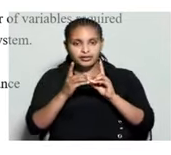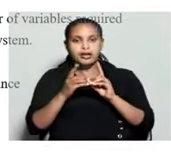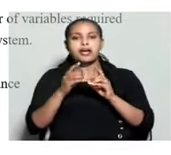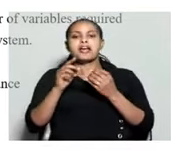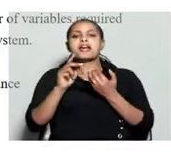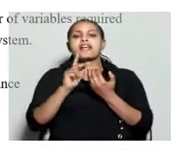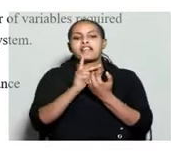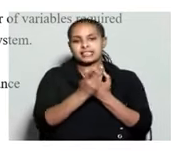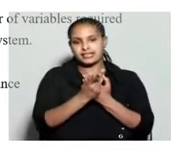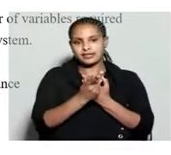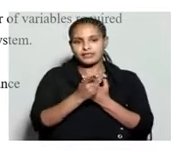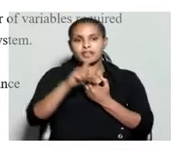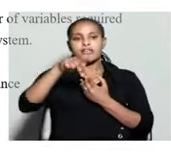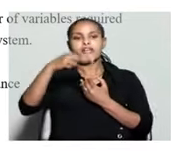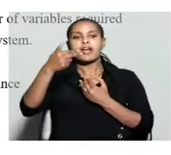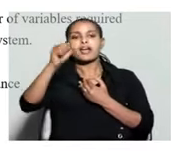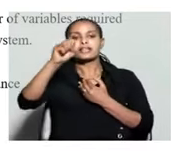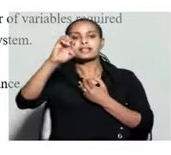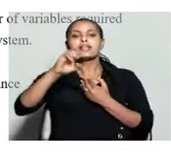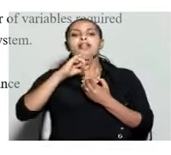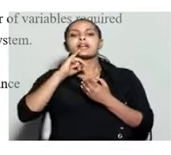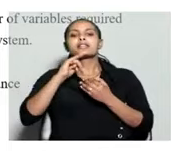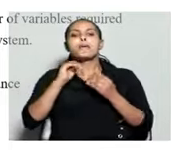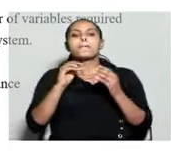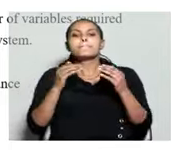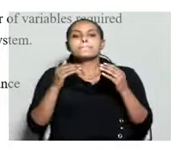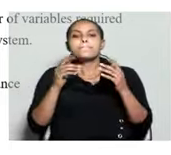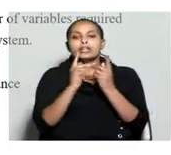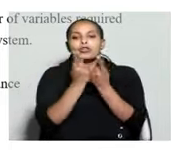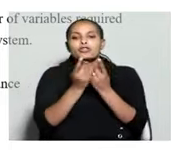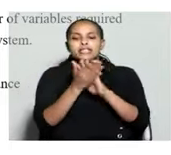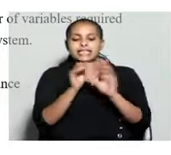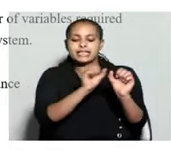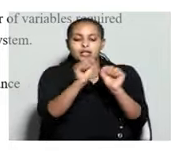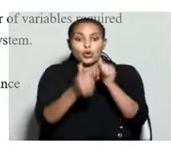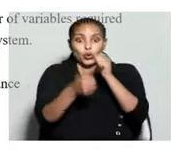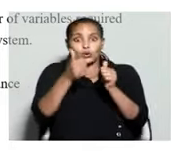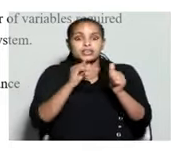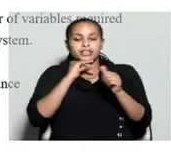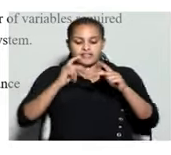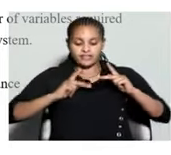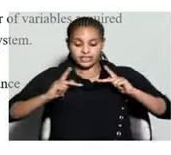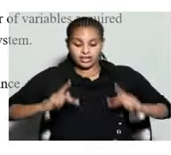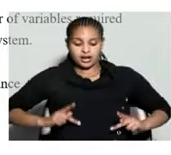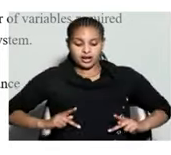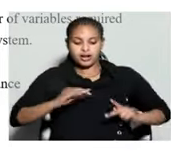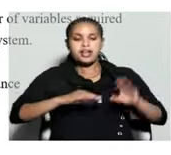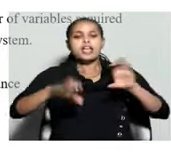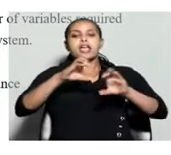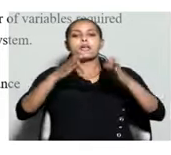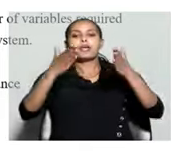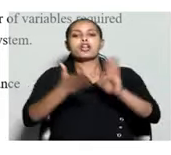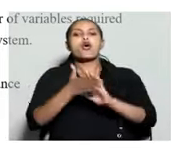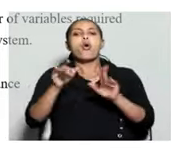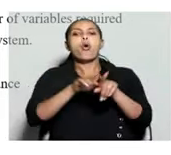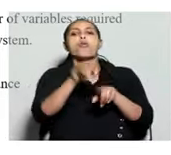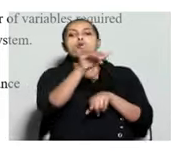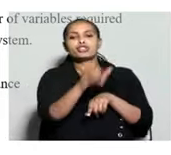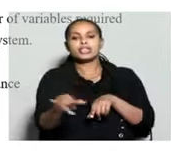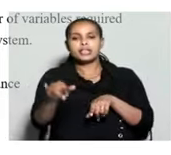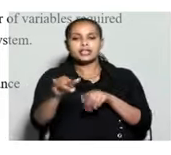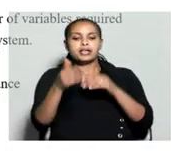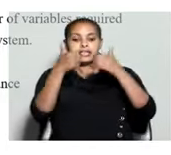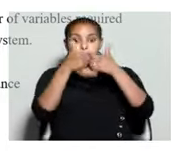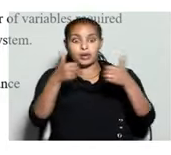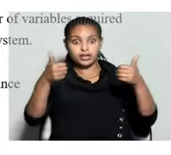a phase. Phase is part of the system which is physically and chemically homogeneous